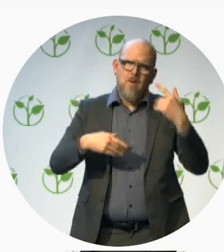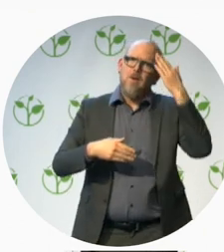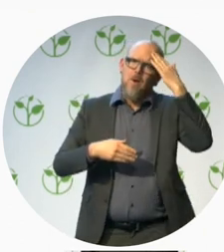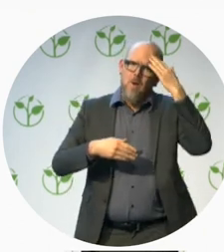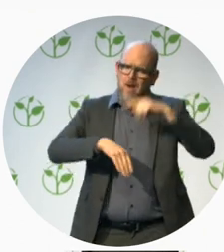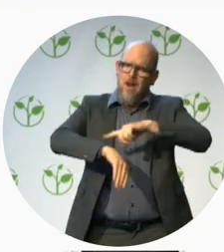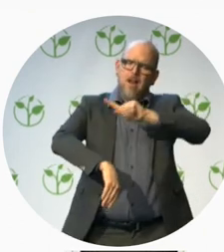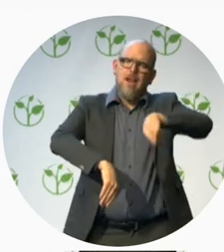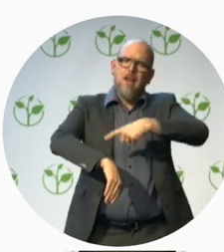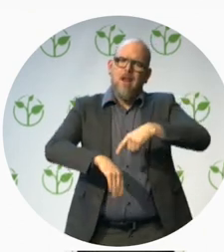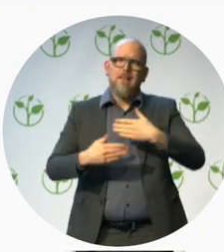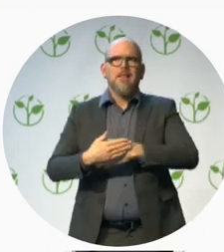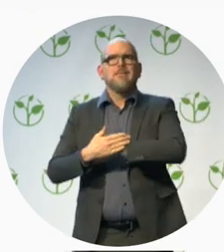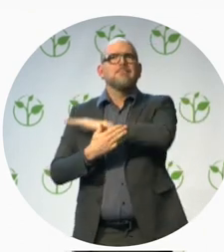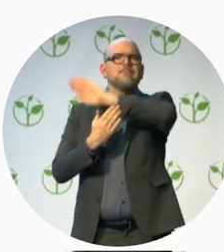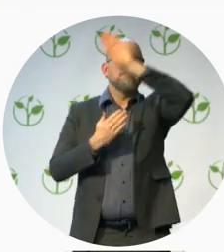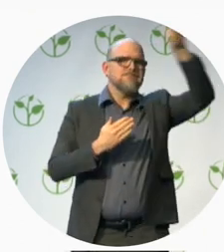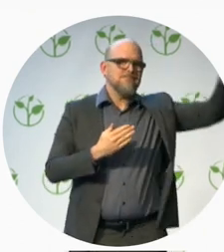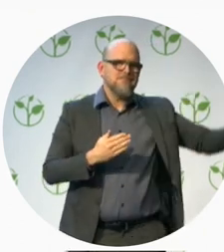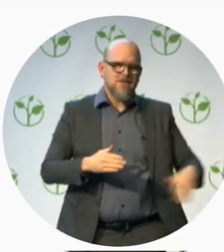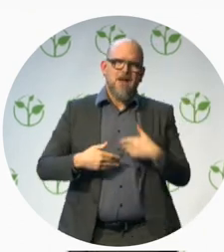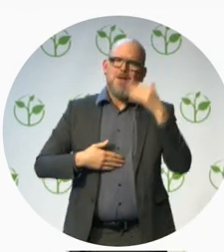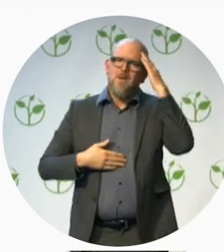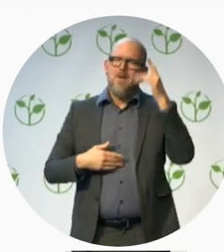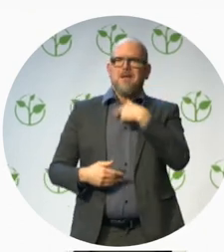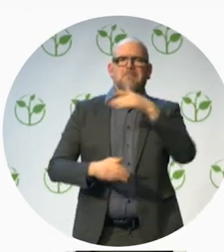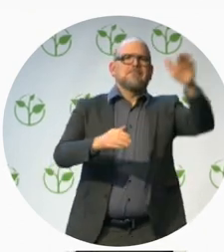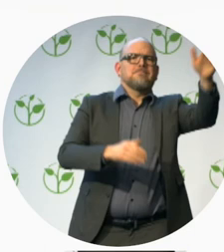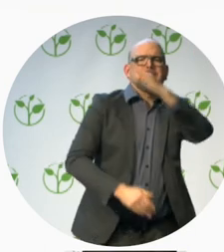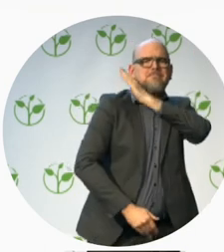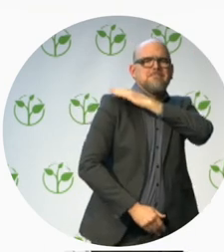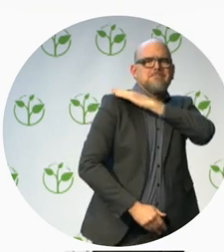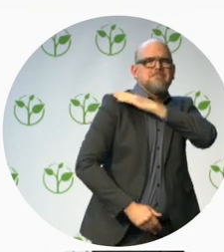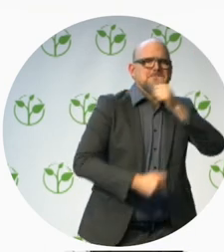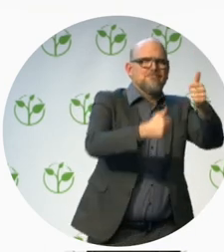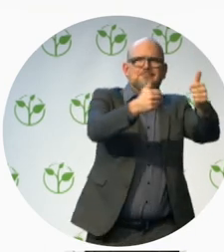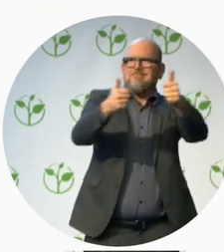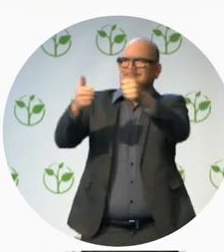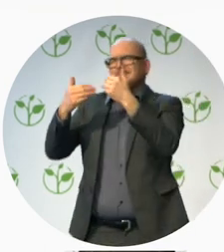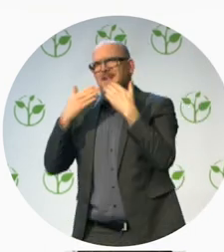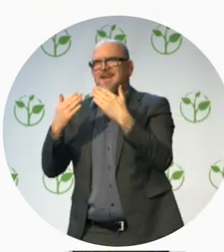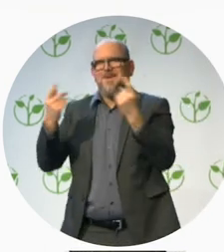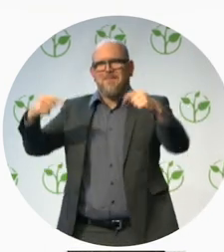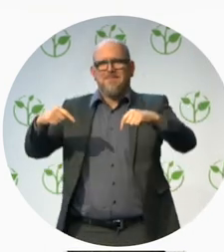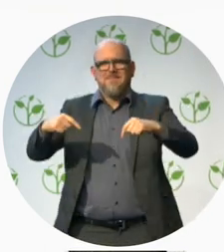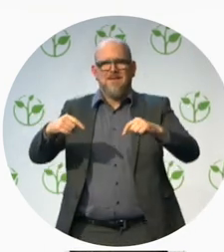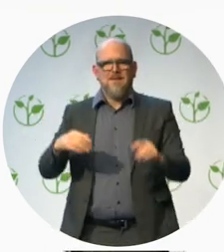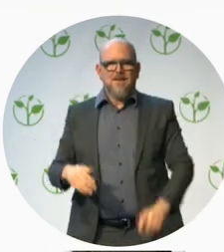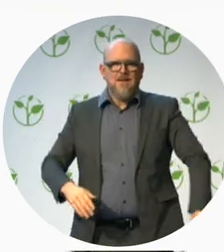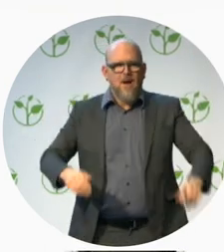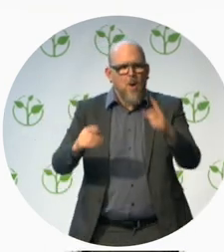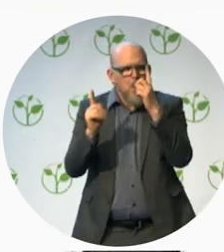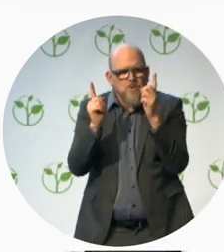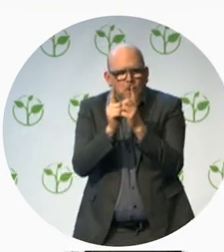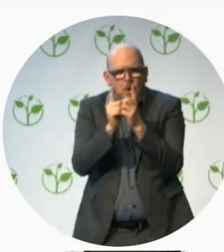so you are legends. Thank you so much. So I'm just going to ask you to give this last push of energy before dinner. I